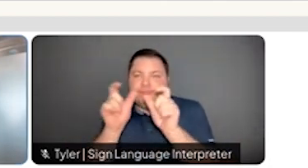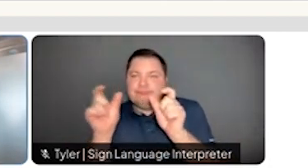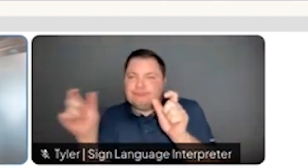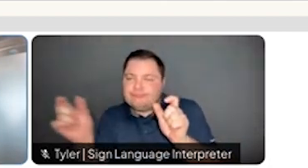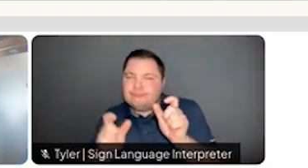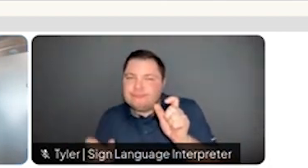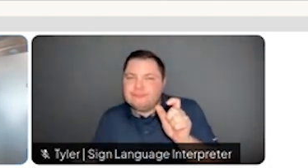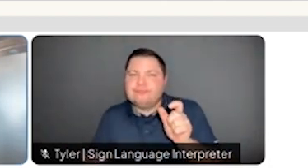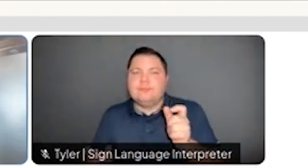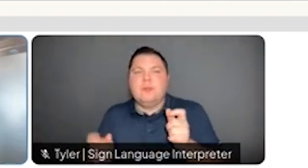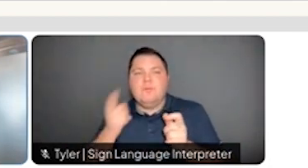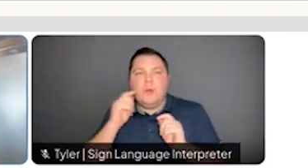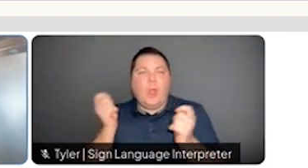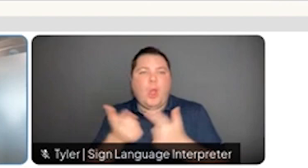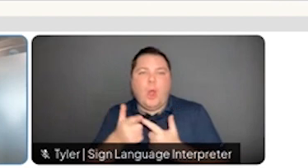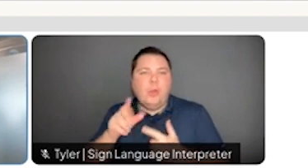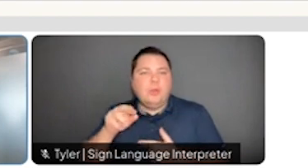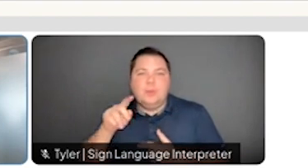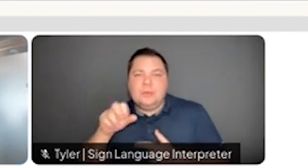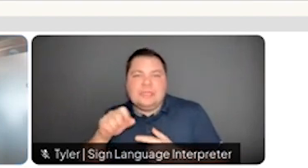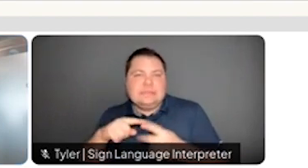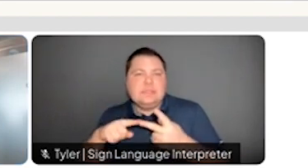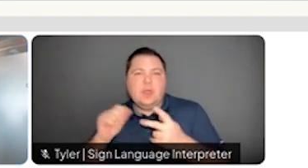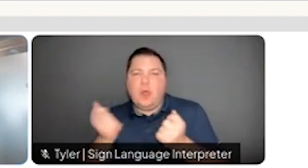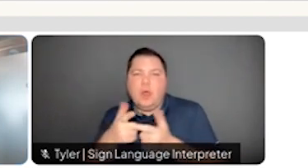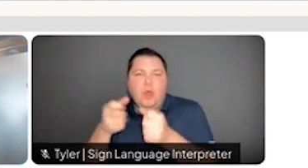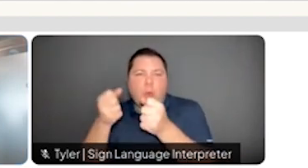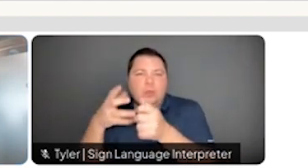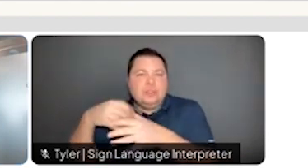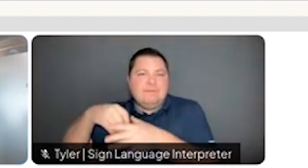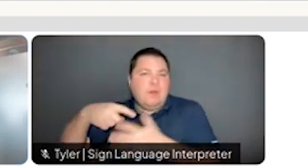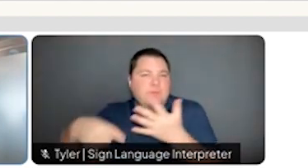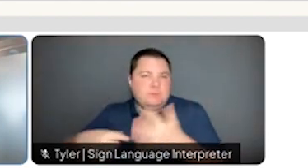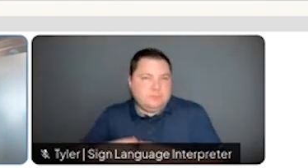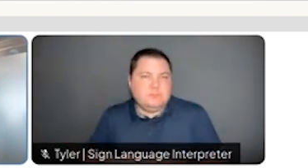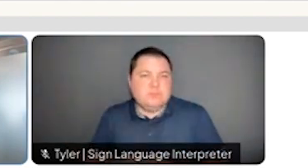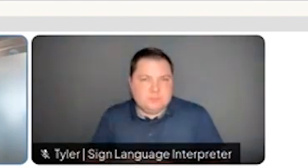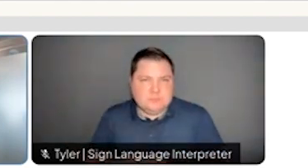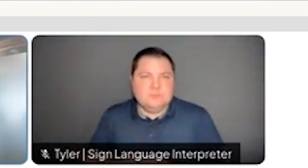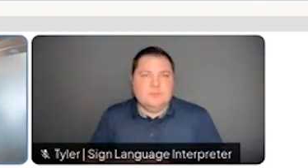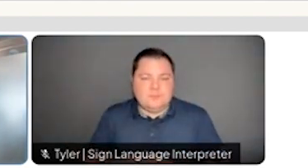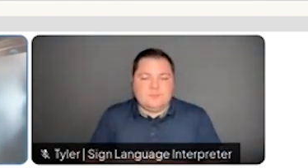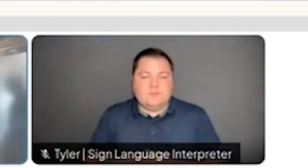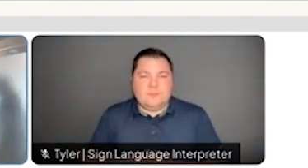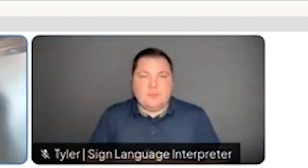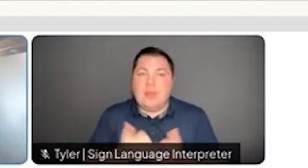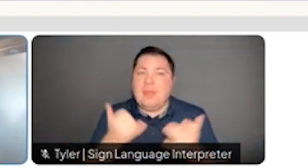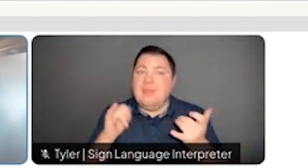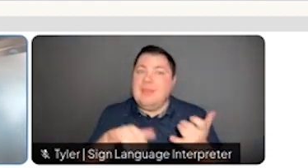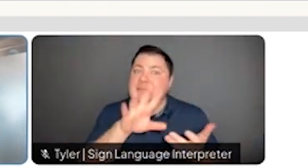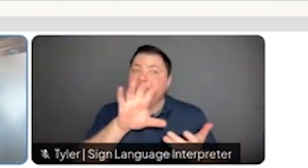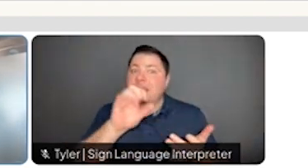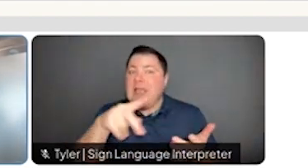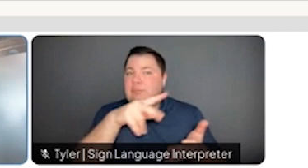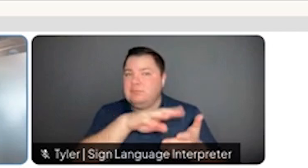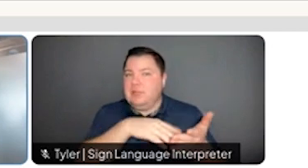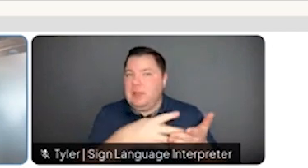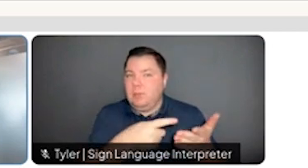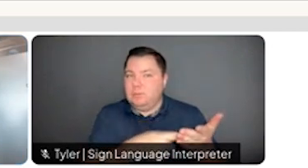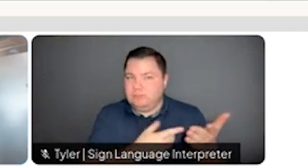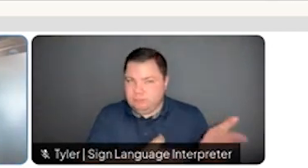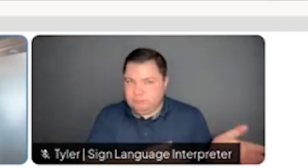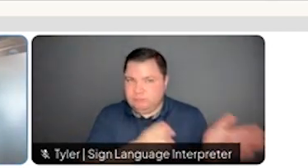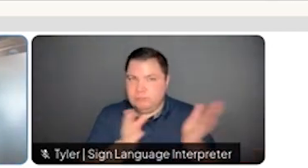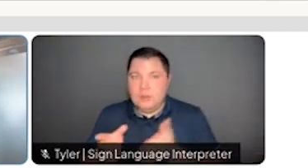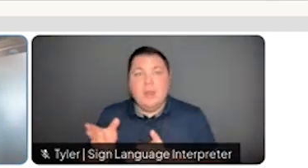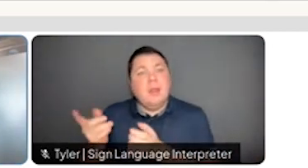for all the units and all the holders involved. So that is your cap table. The other place that both your